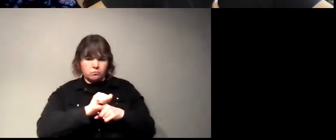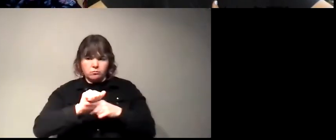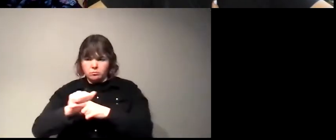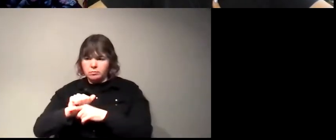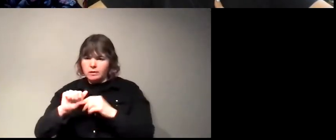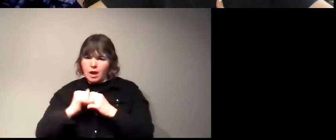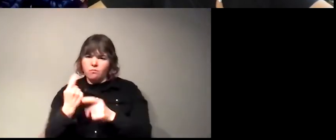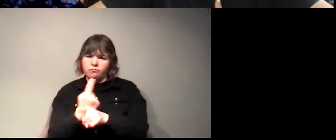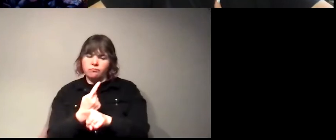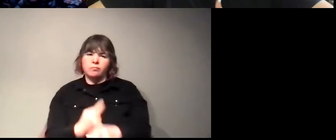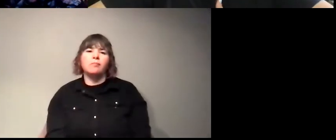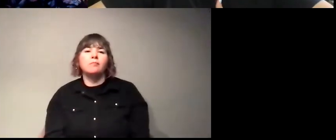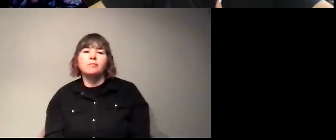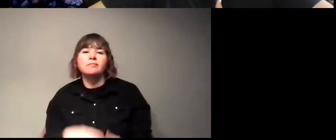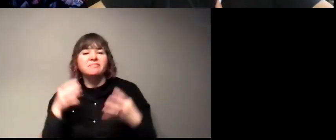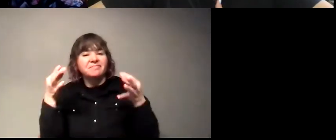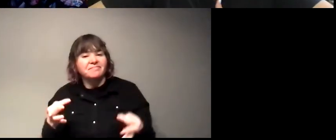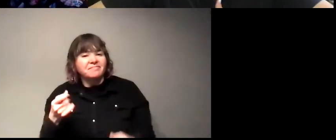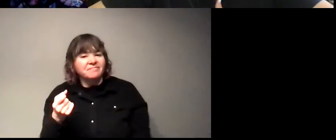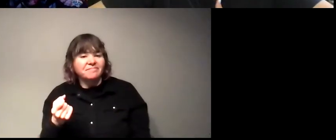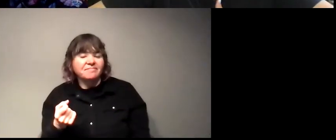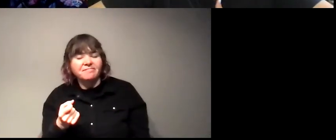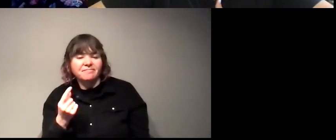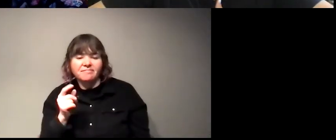correctly. For sure. Awesome. Mhm. Thank you.